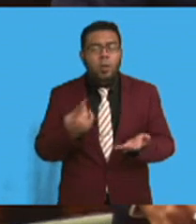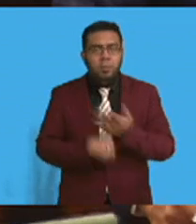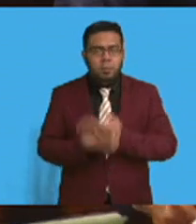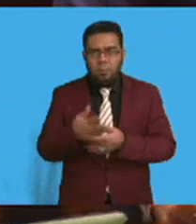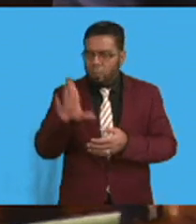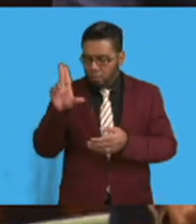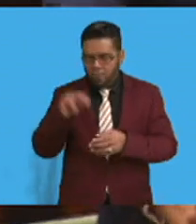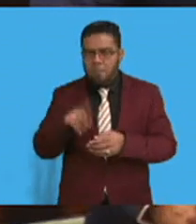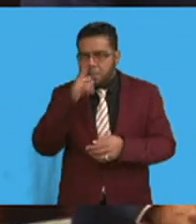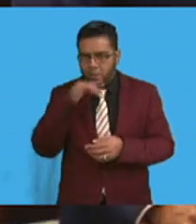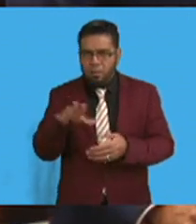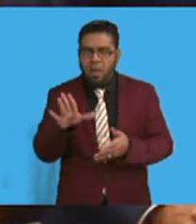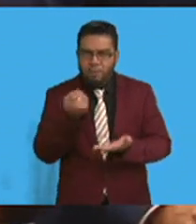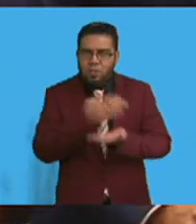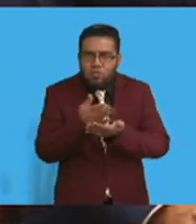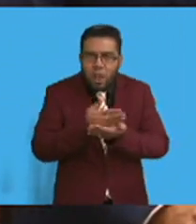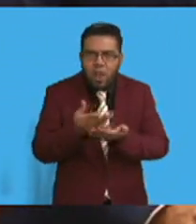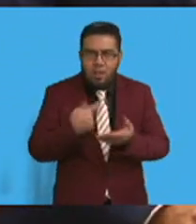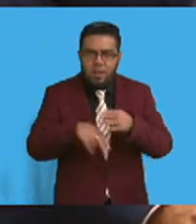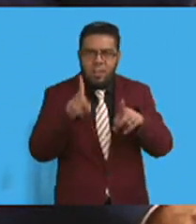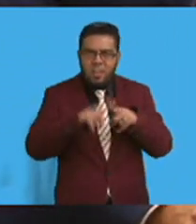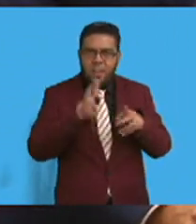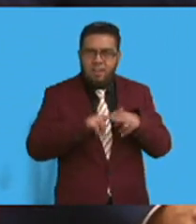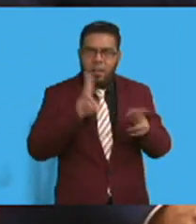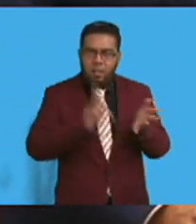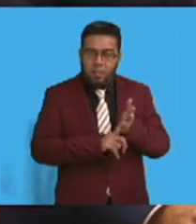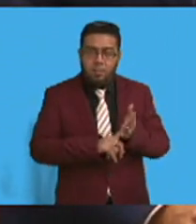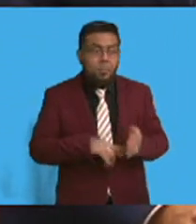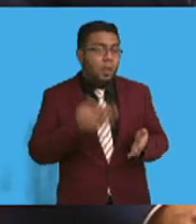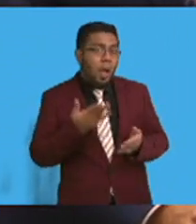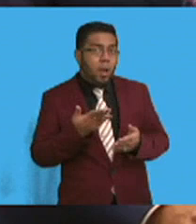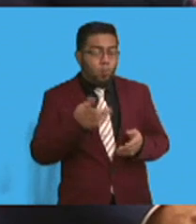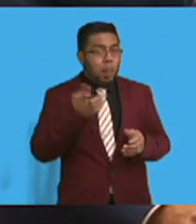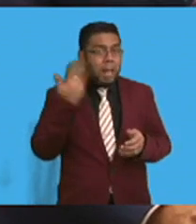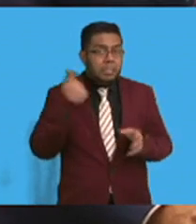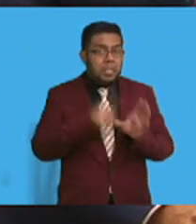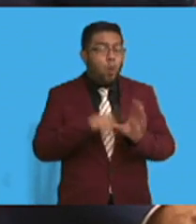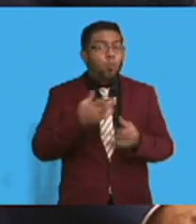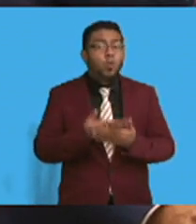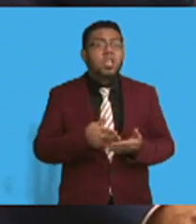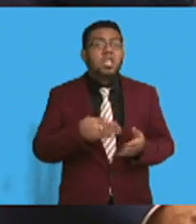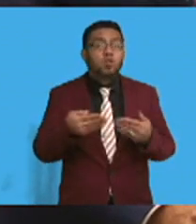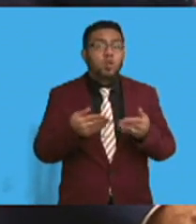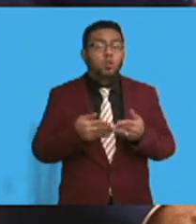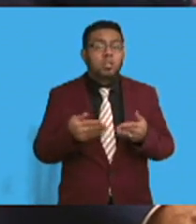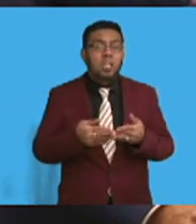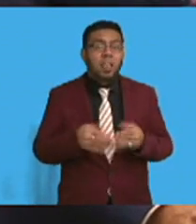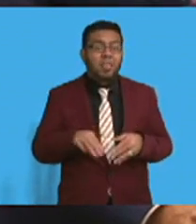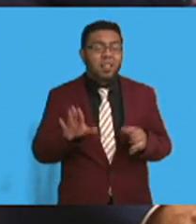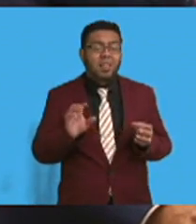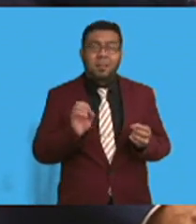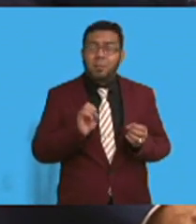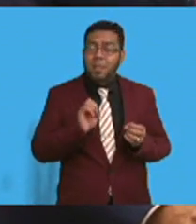bags. Plastic usage has gone down, but we know we can do better. So we increased the levy to 20 cents this year. And we're working